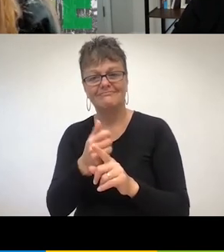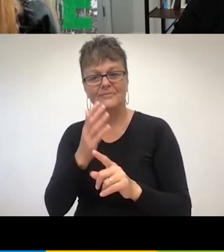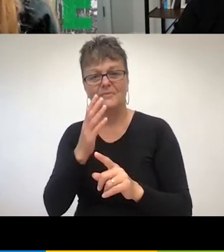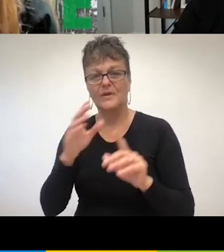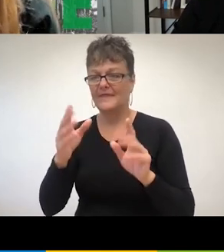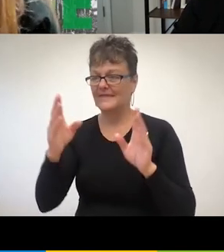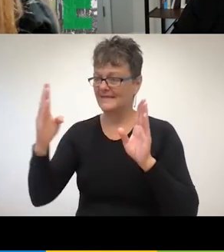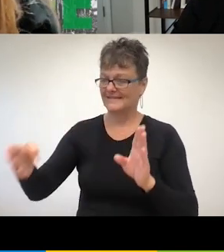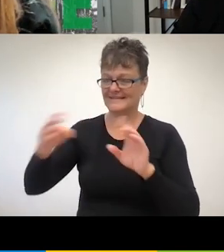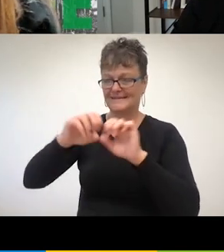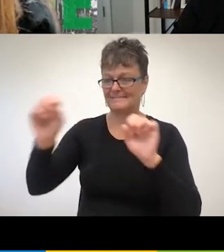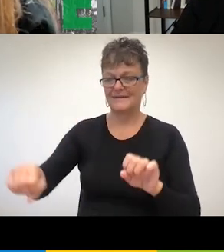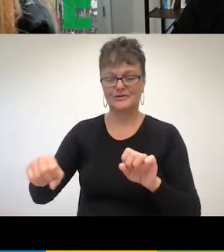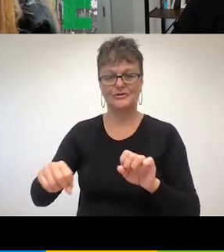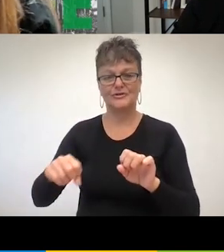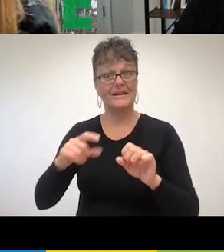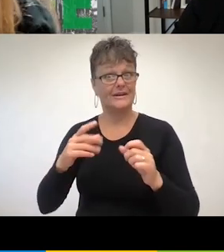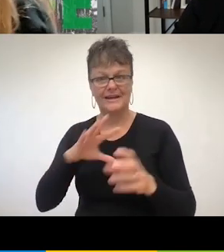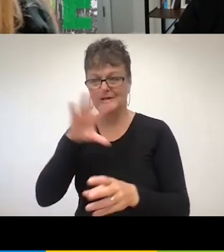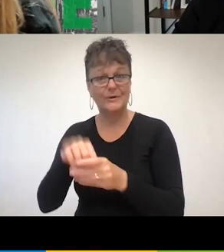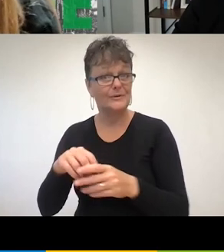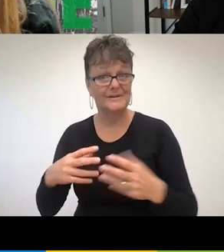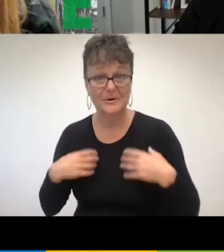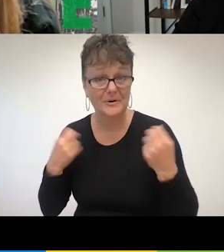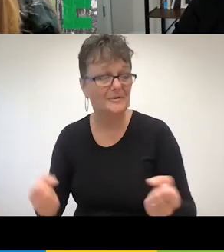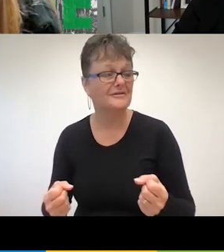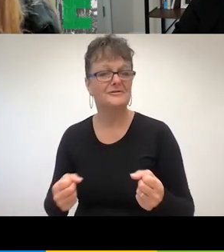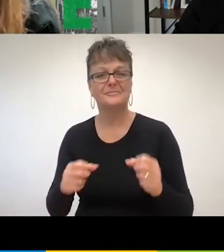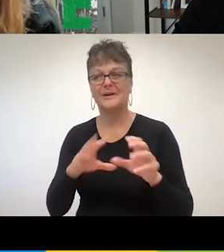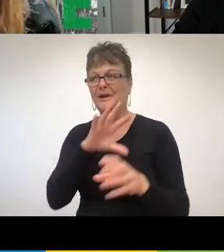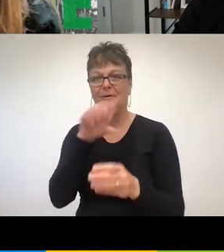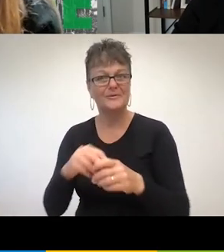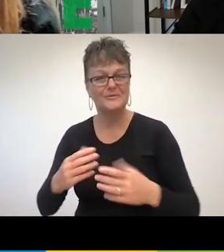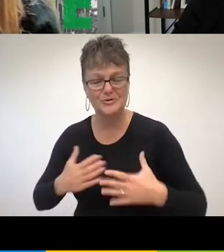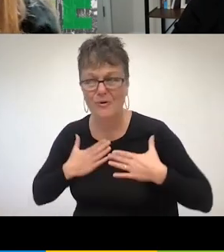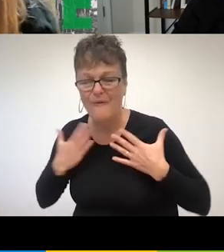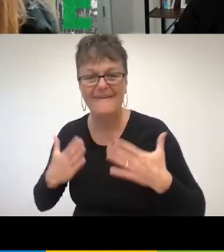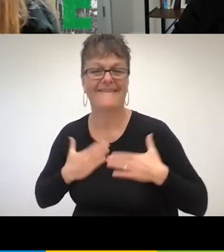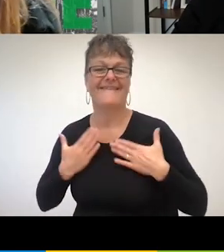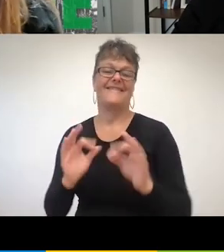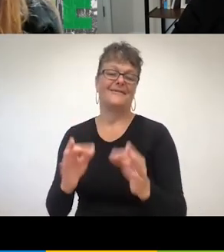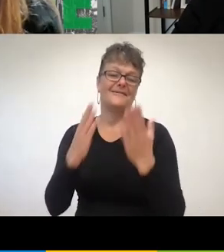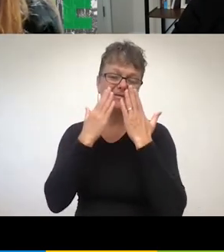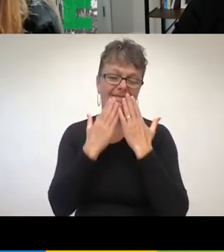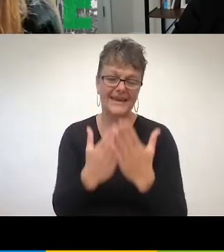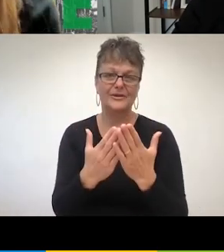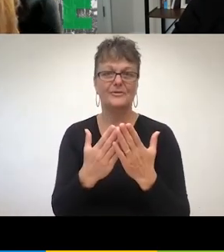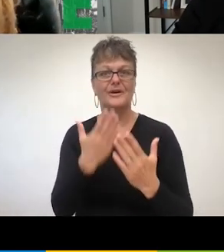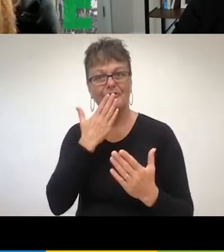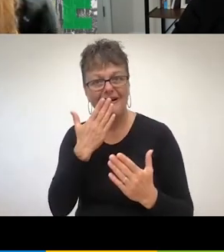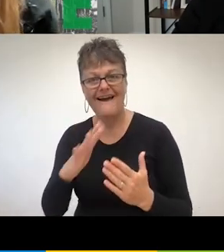full of teaching that is filled with courage and with joy. I wish you all the best. Thank you for being here, and